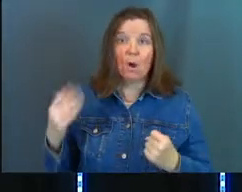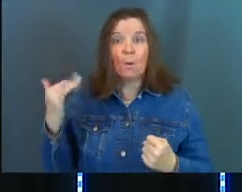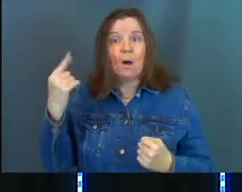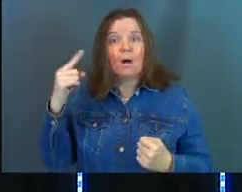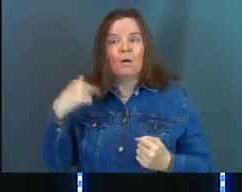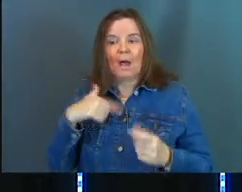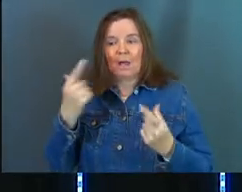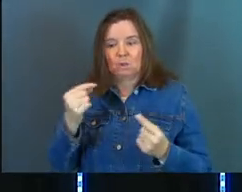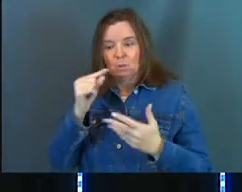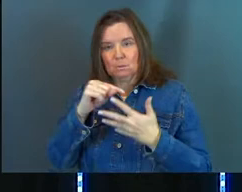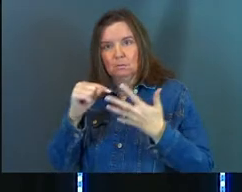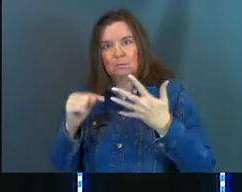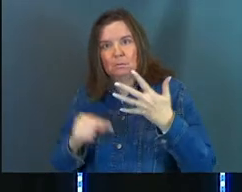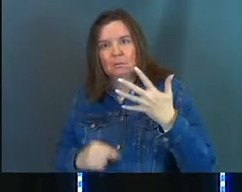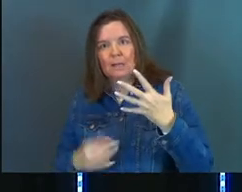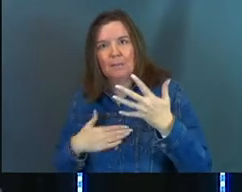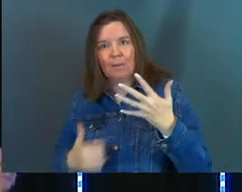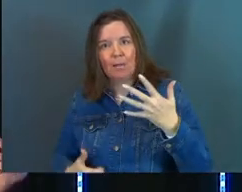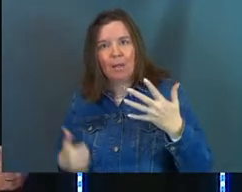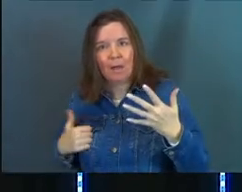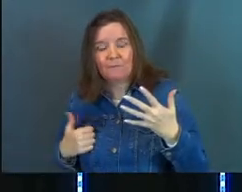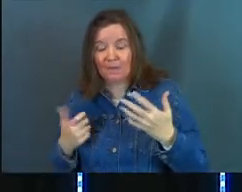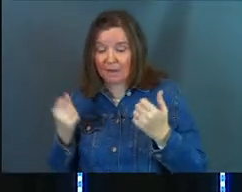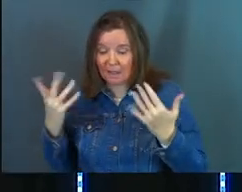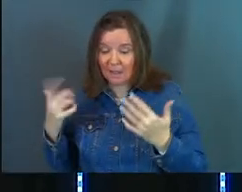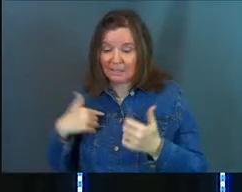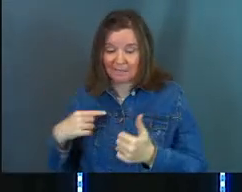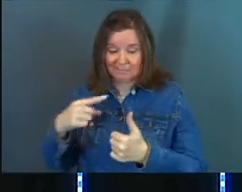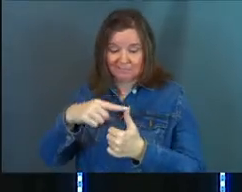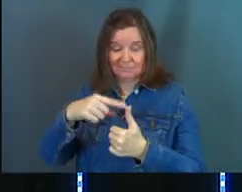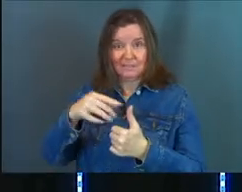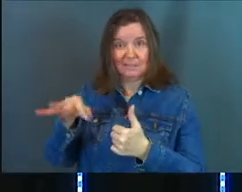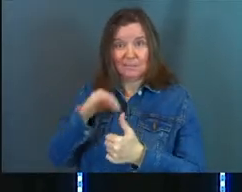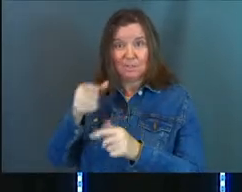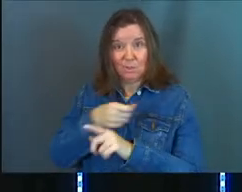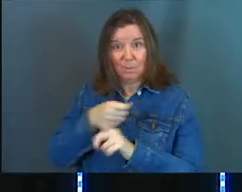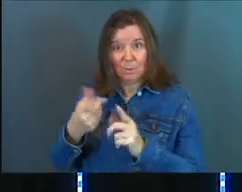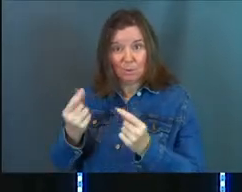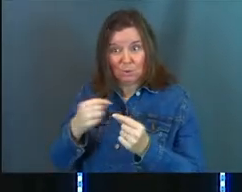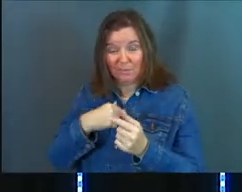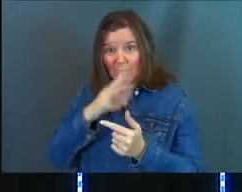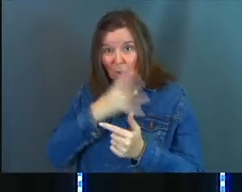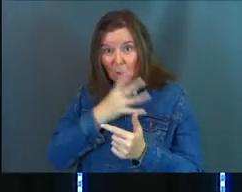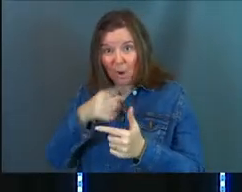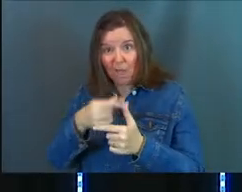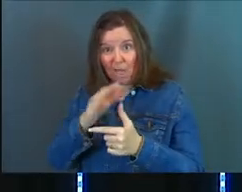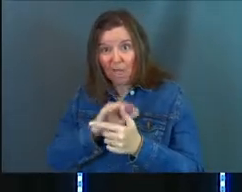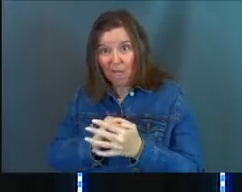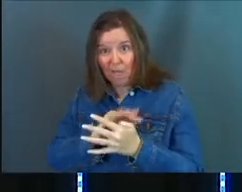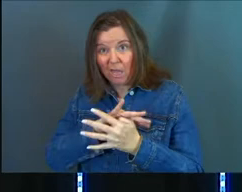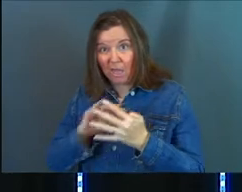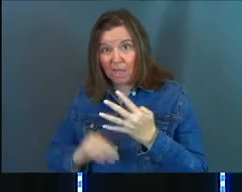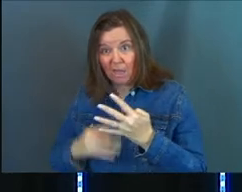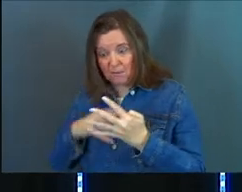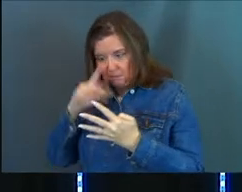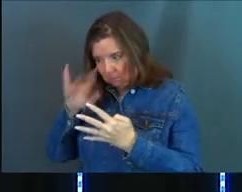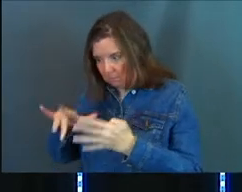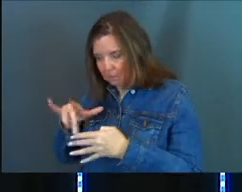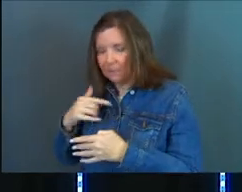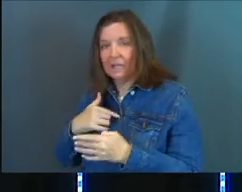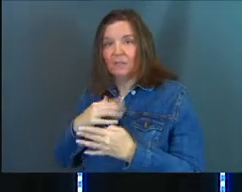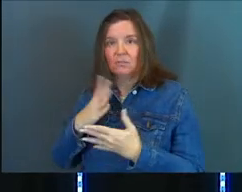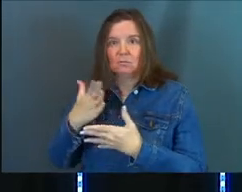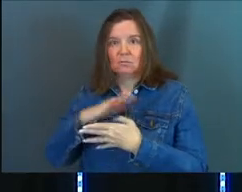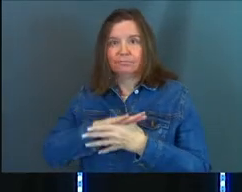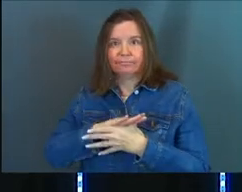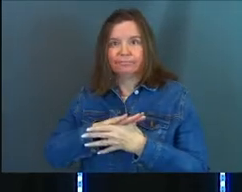that I can do all the other things in my life. And a lot of times what spiritual abuse will do to you and codependency will do to you is it will